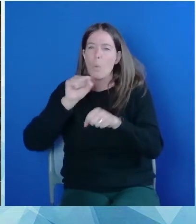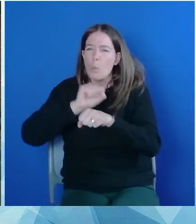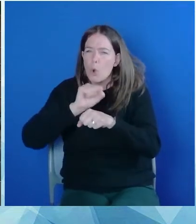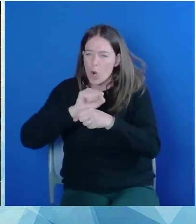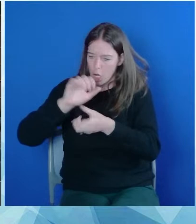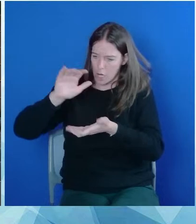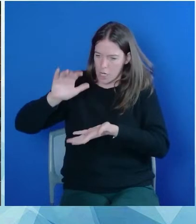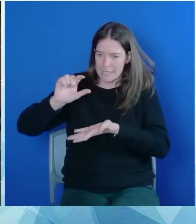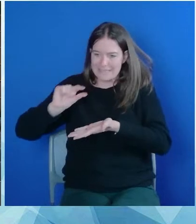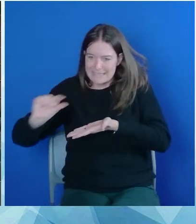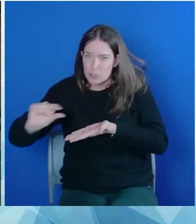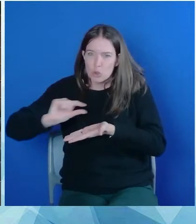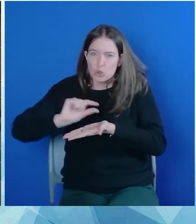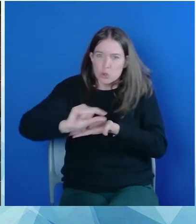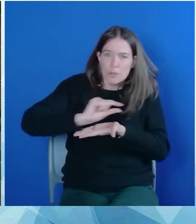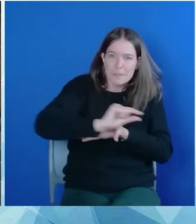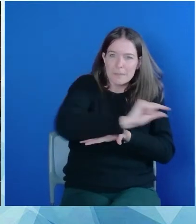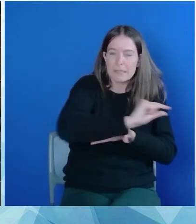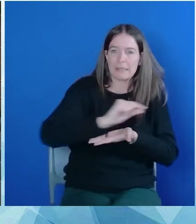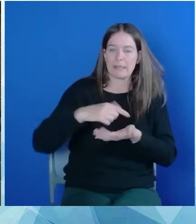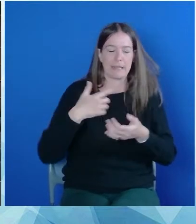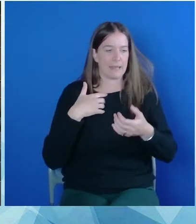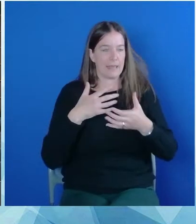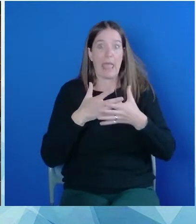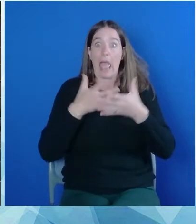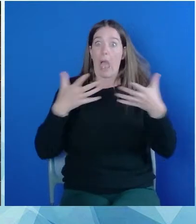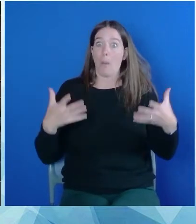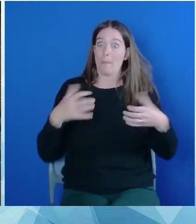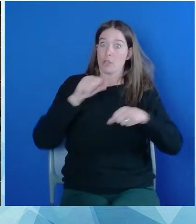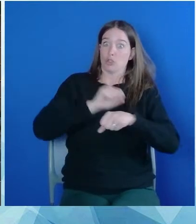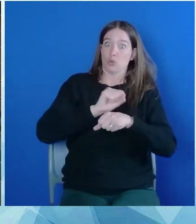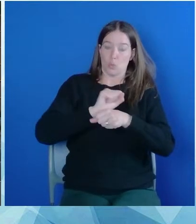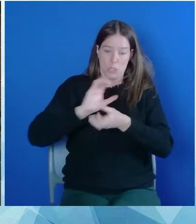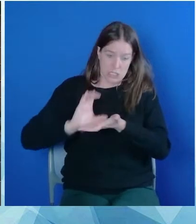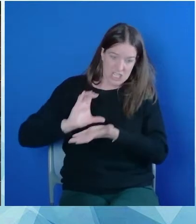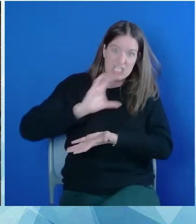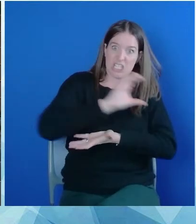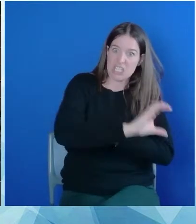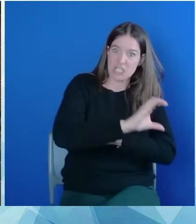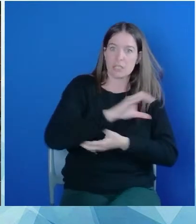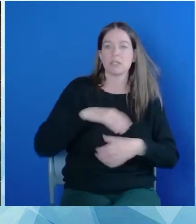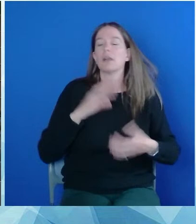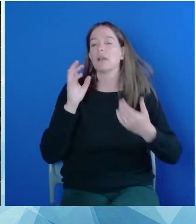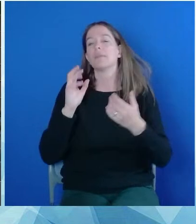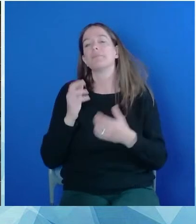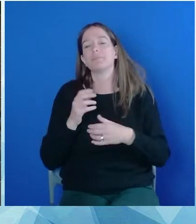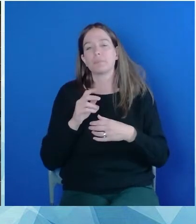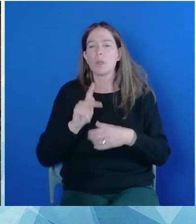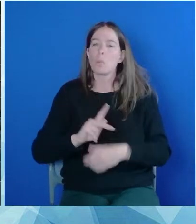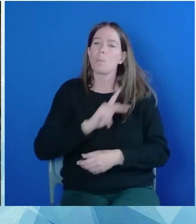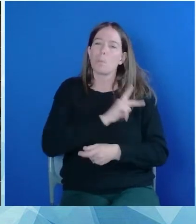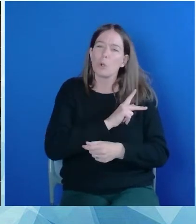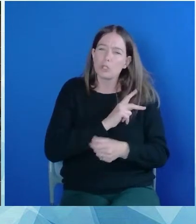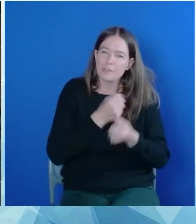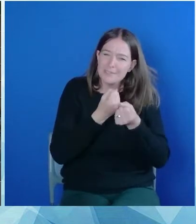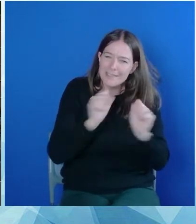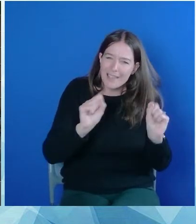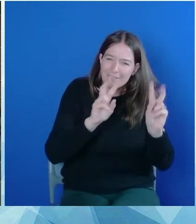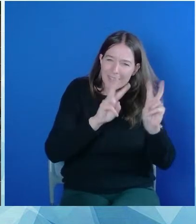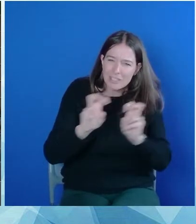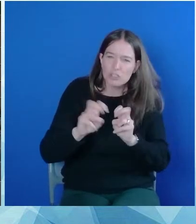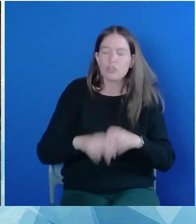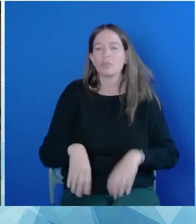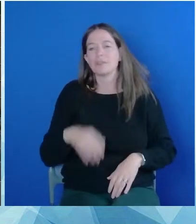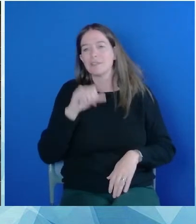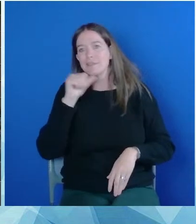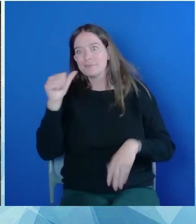is distributed, those kinds of questions. Personal safety issues, unfair treatment issues, and